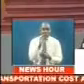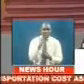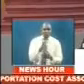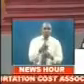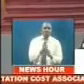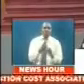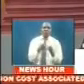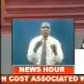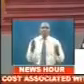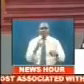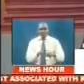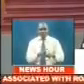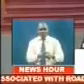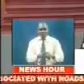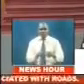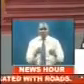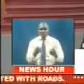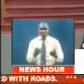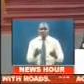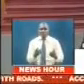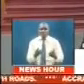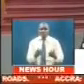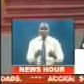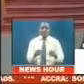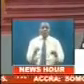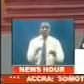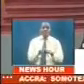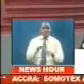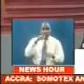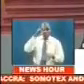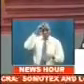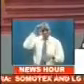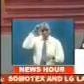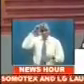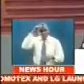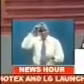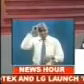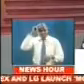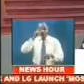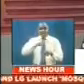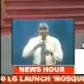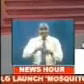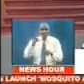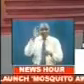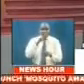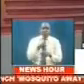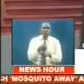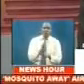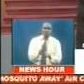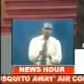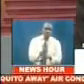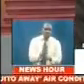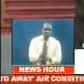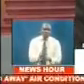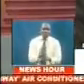so many times, and a number of presidents, Kwame Nkrumah, down to Jerry Rawlings, down to Kufuor, and obviously Atta Mellson,